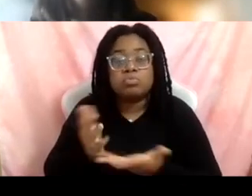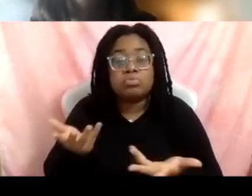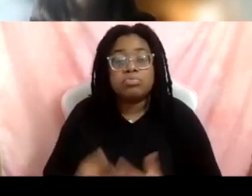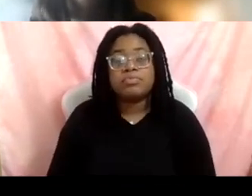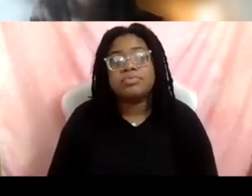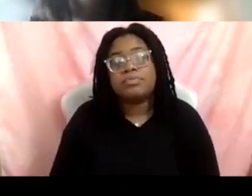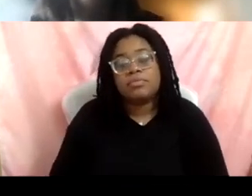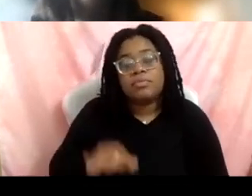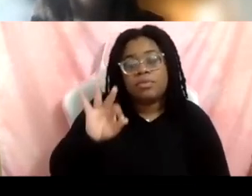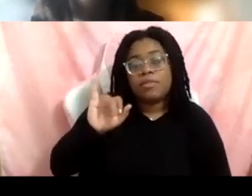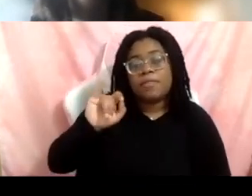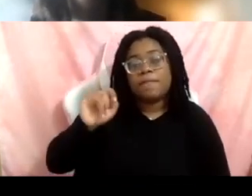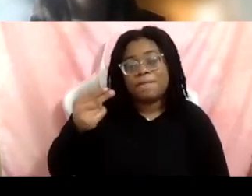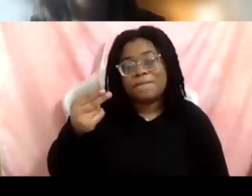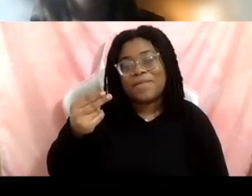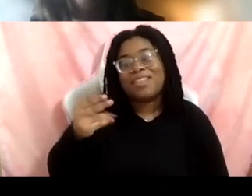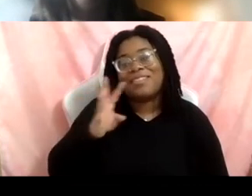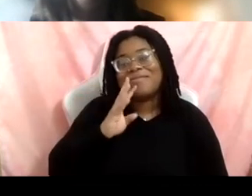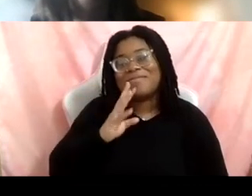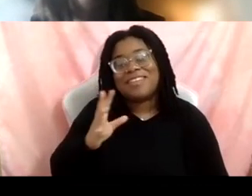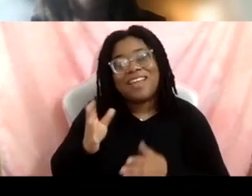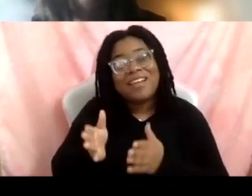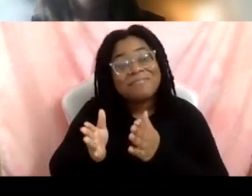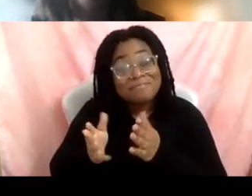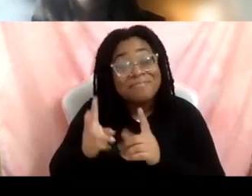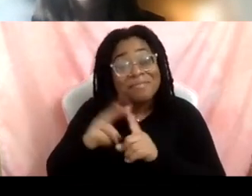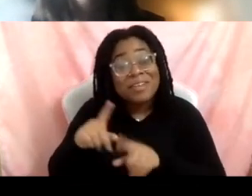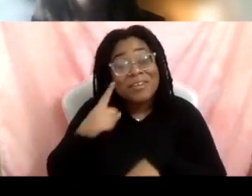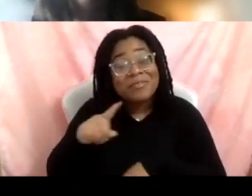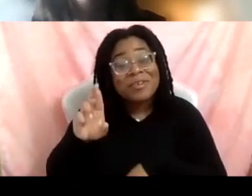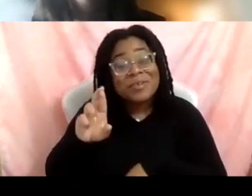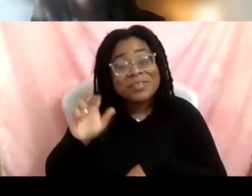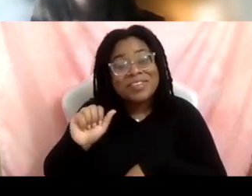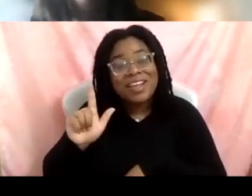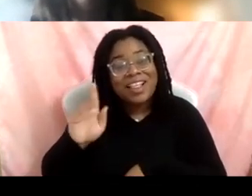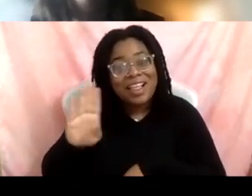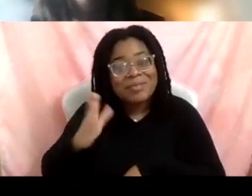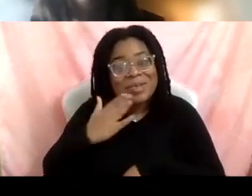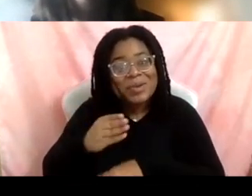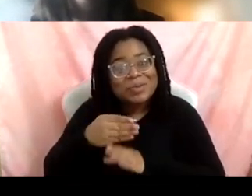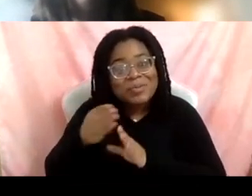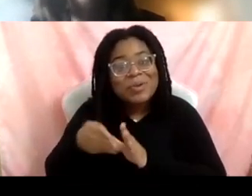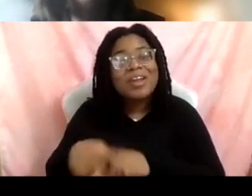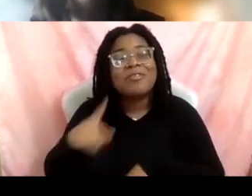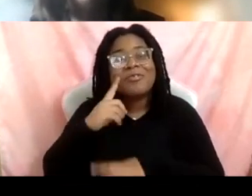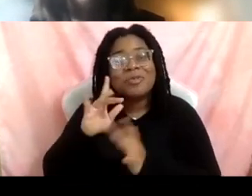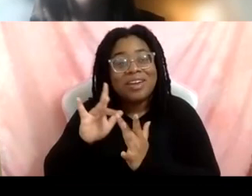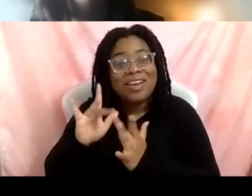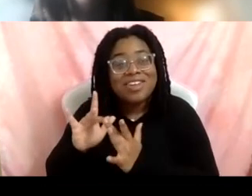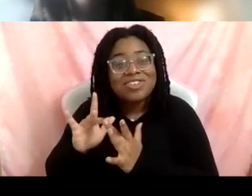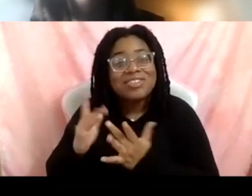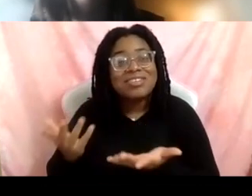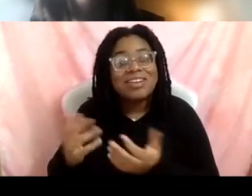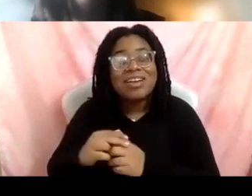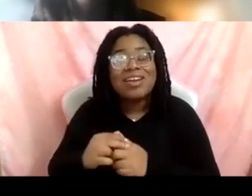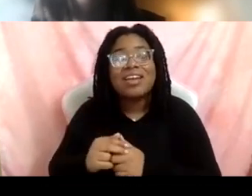Well, apply to the Respectability Lab, because that's a good program that can help to make connections.